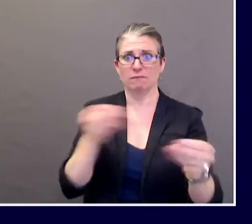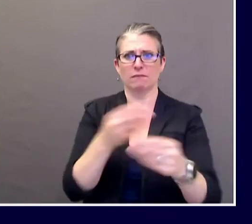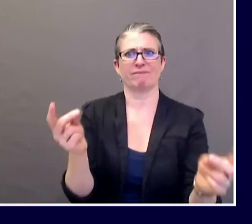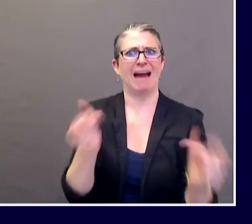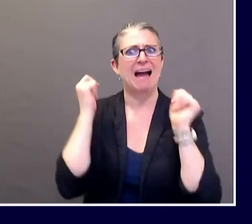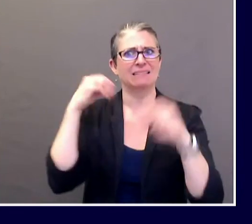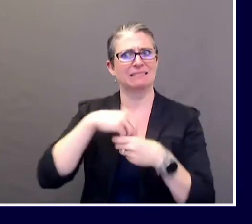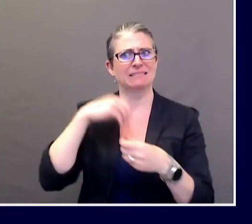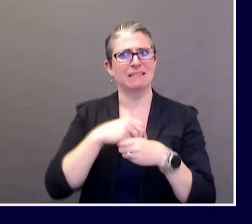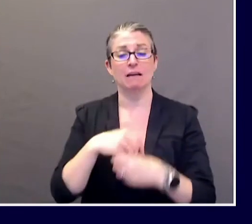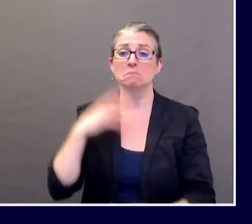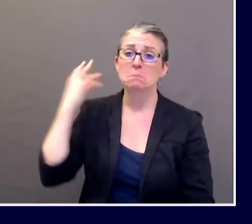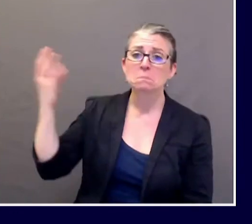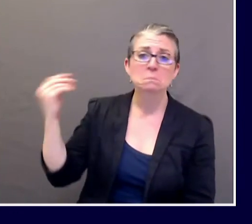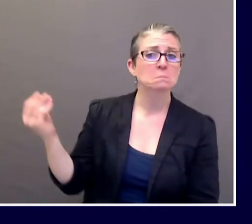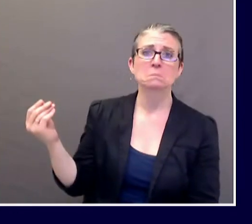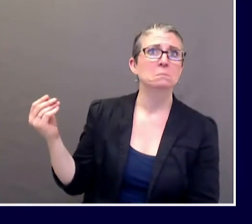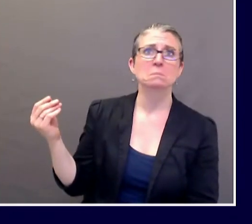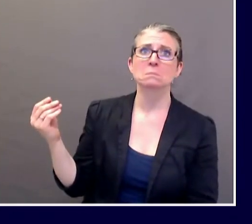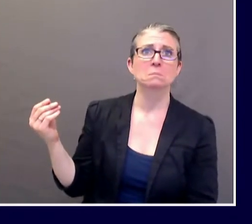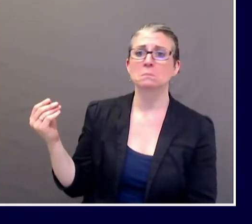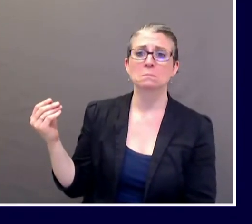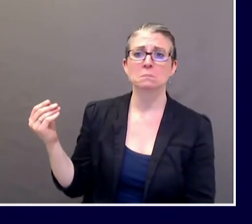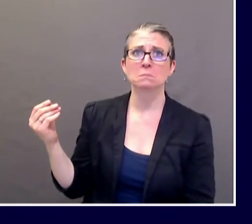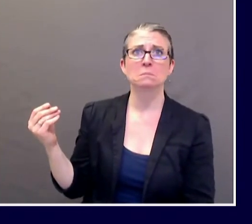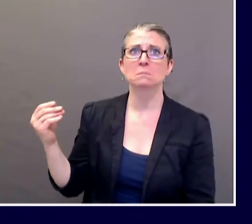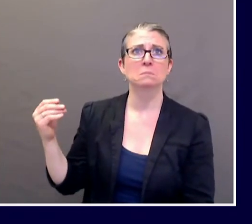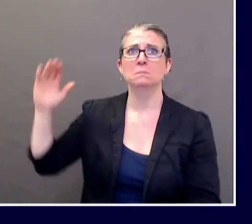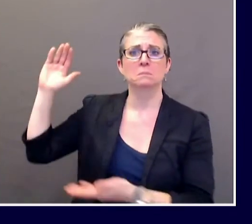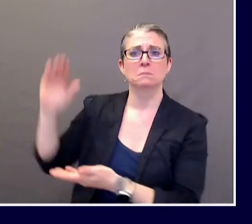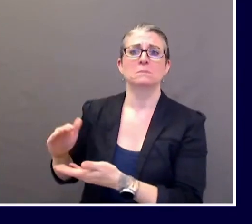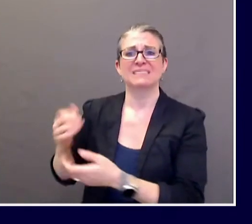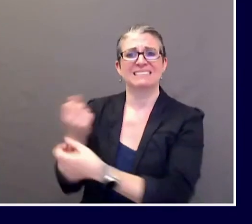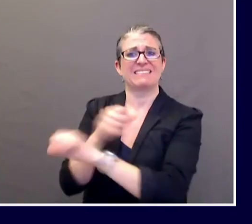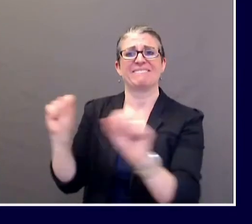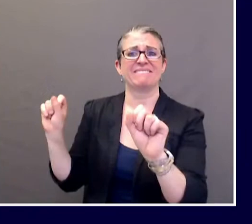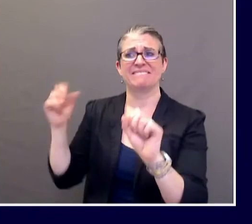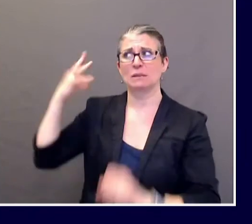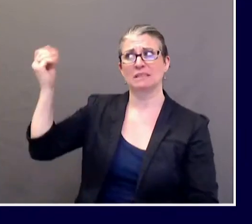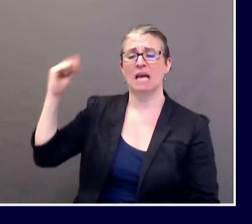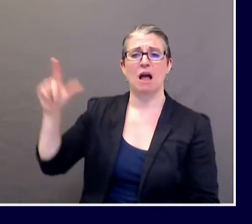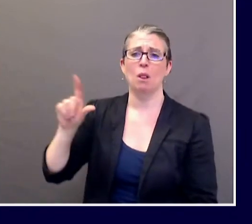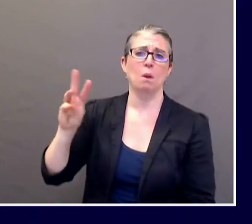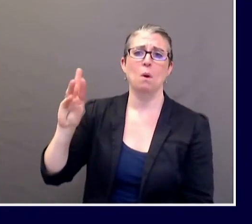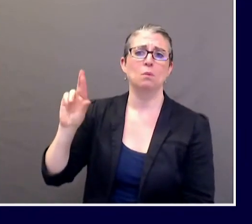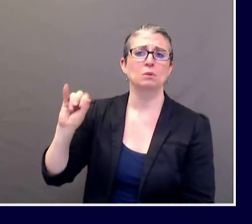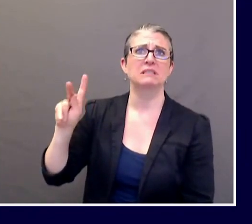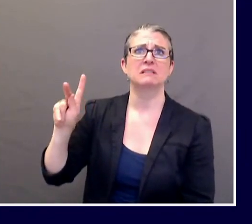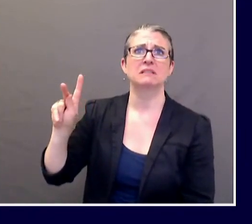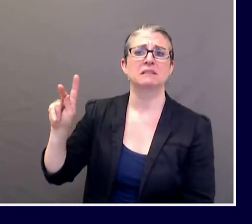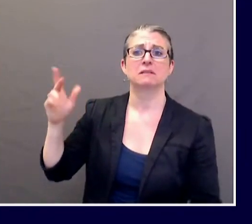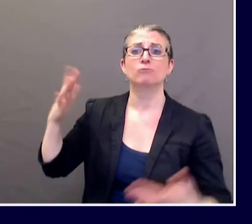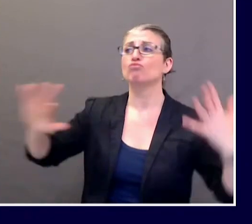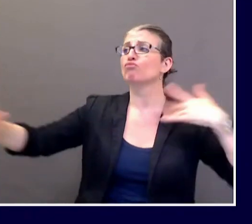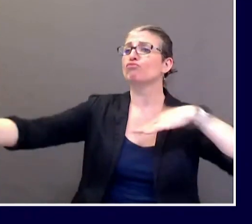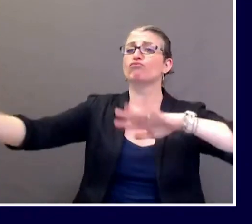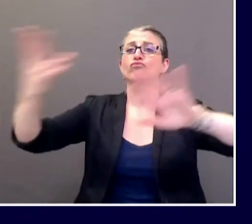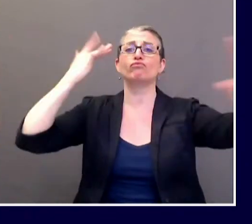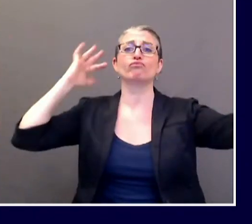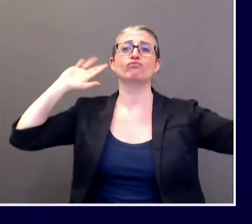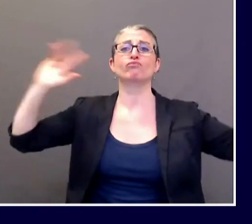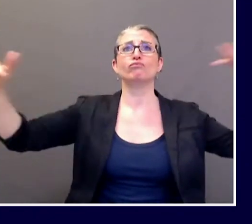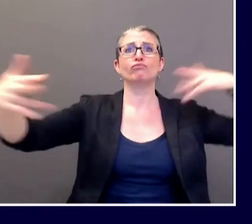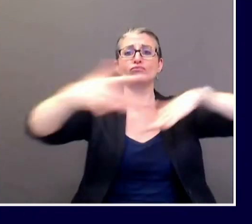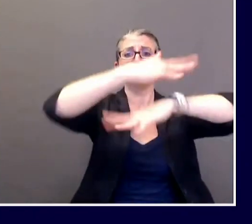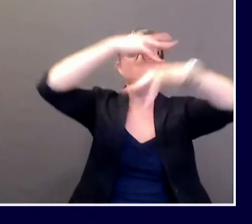the conditions that make outdoor activities safer. Again, different scientists have different views on why outdoor is